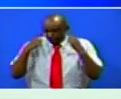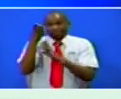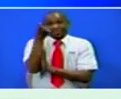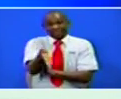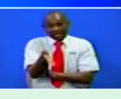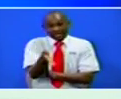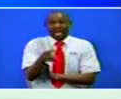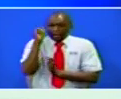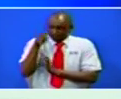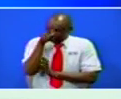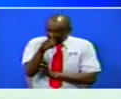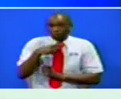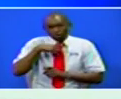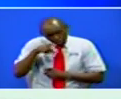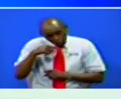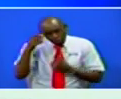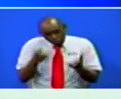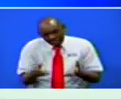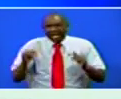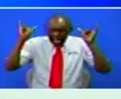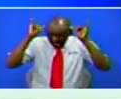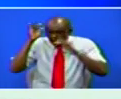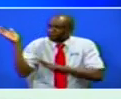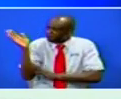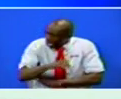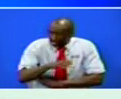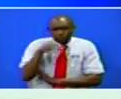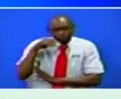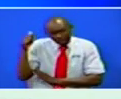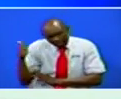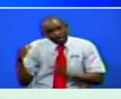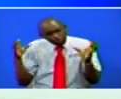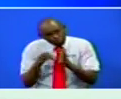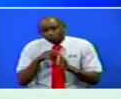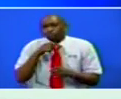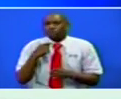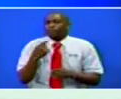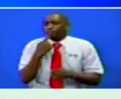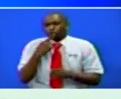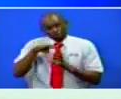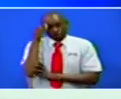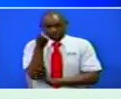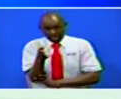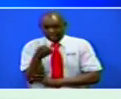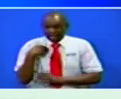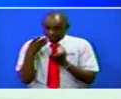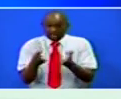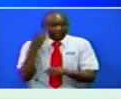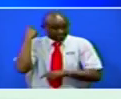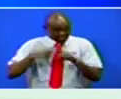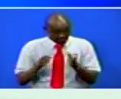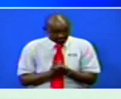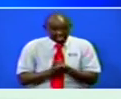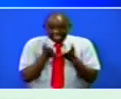legislature had gone to officiate the return of livestock which had been stolen from turkana by pokot bandit late last year johan